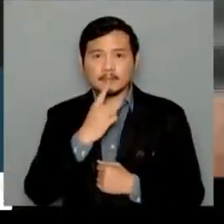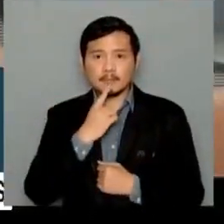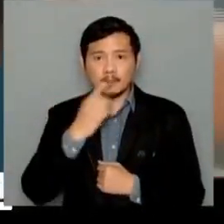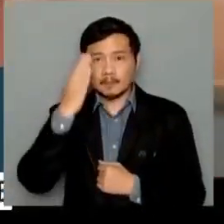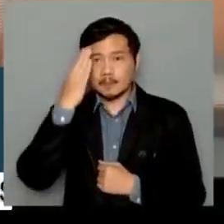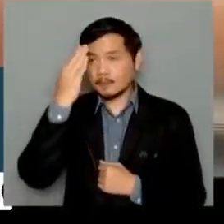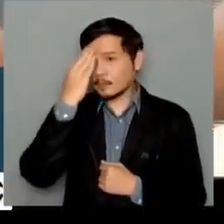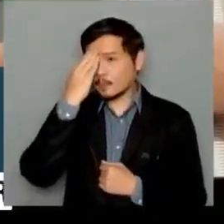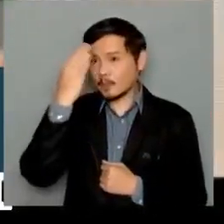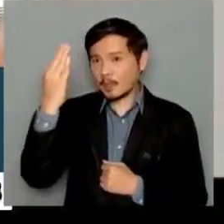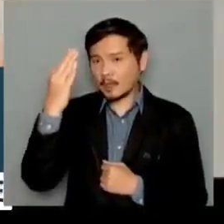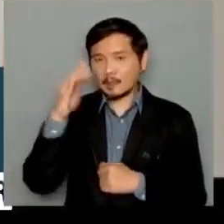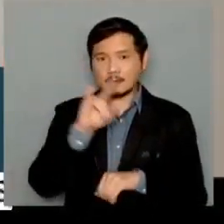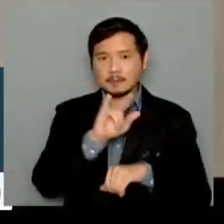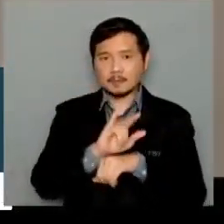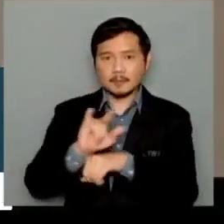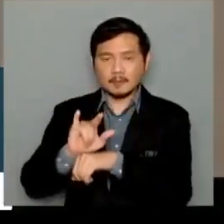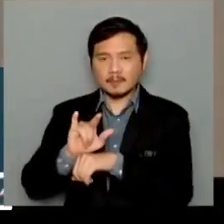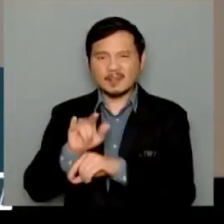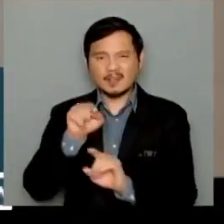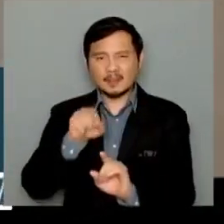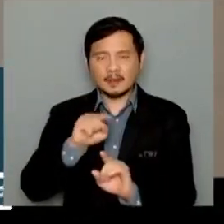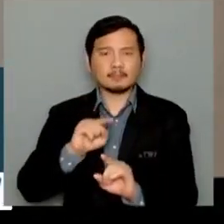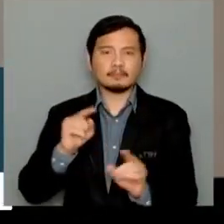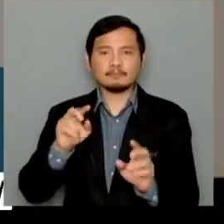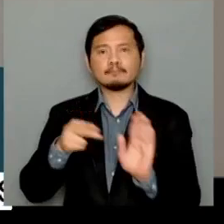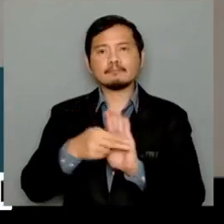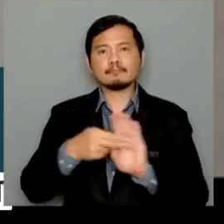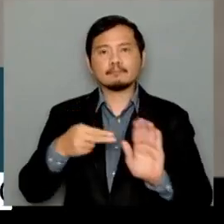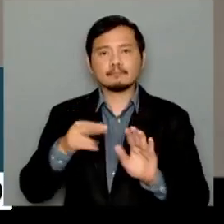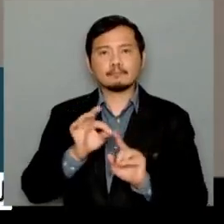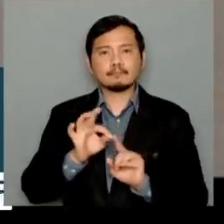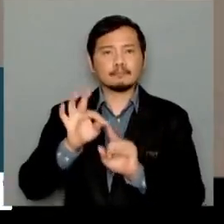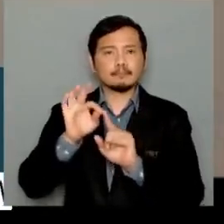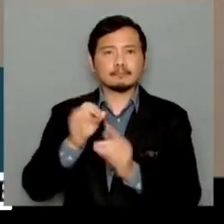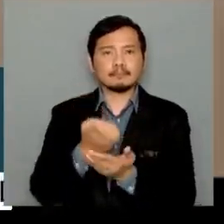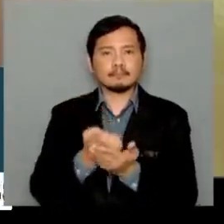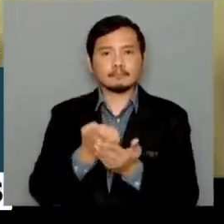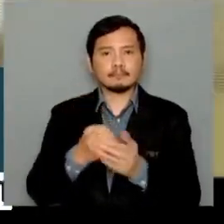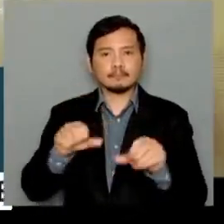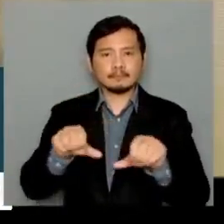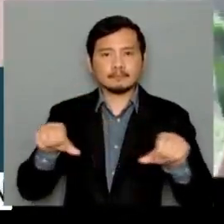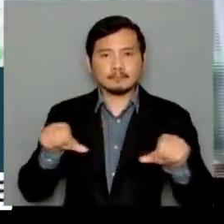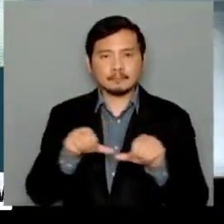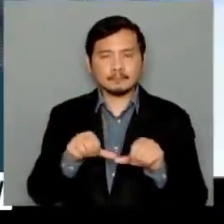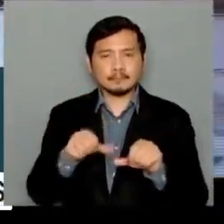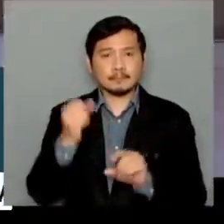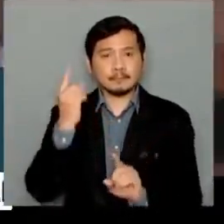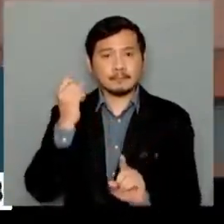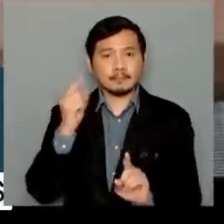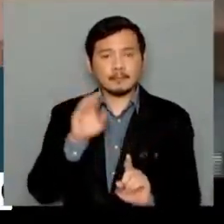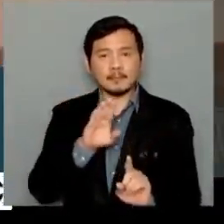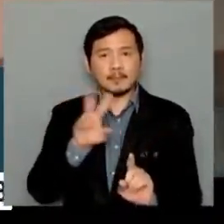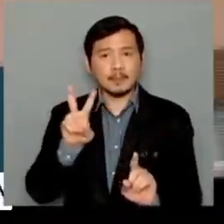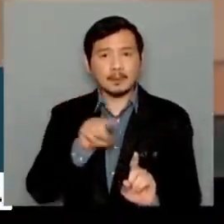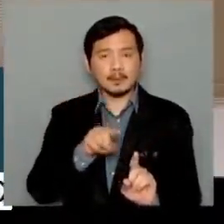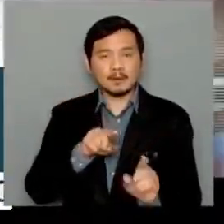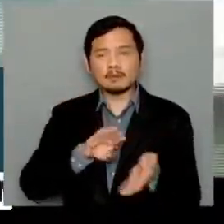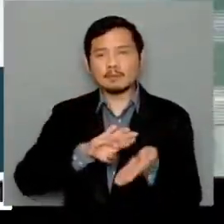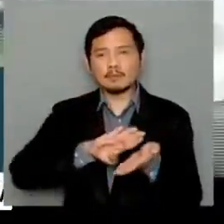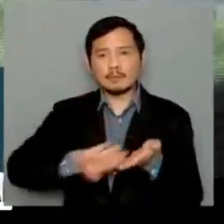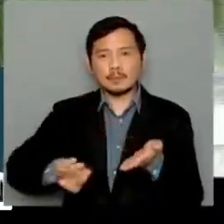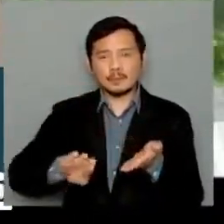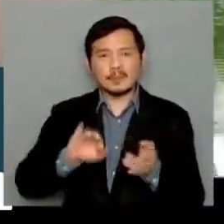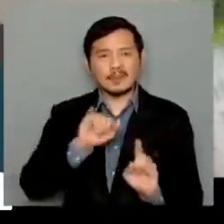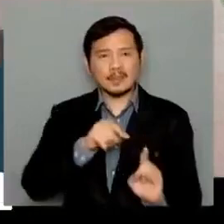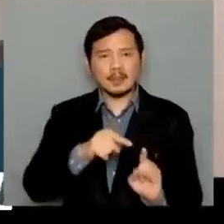City Special Economic Zone and Freeport. This despite Marcos's veto of House Bill 7575 last July